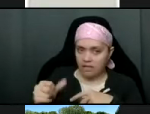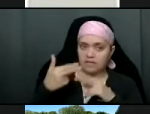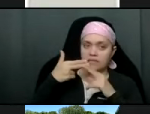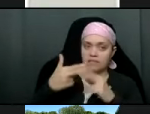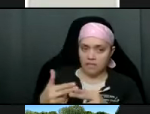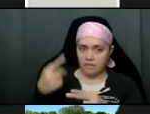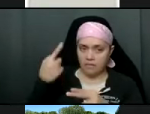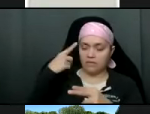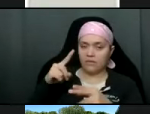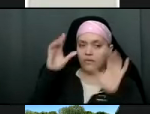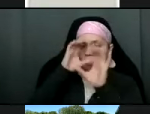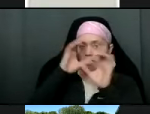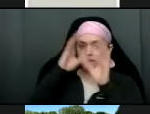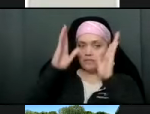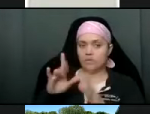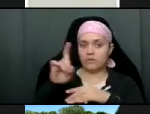for an explorer?